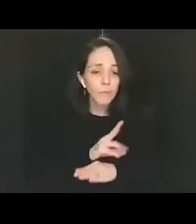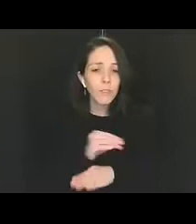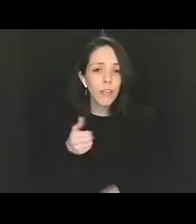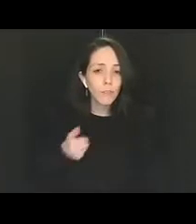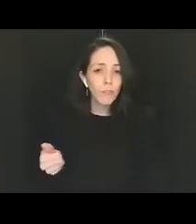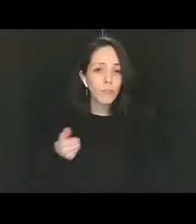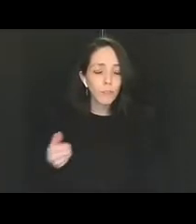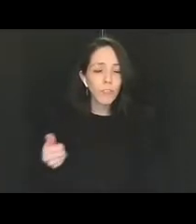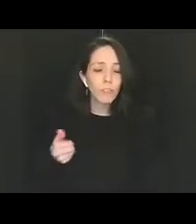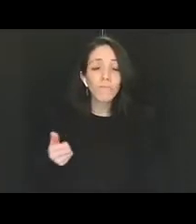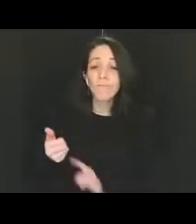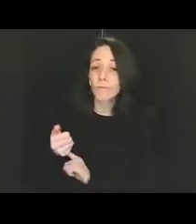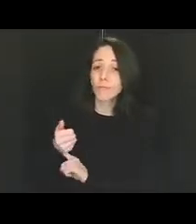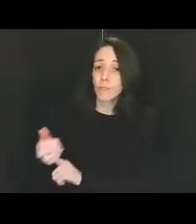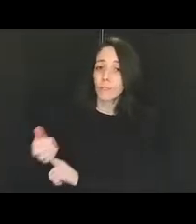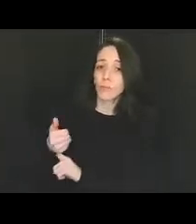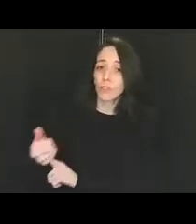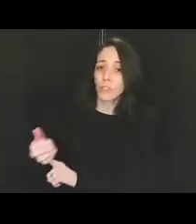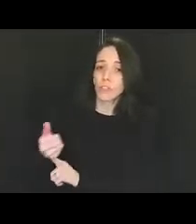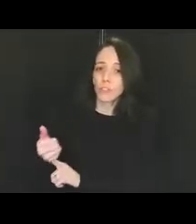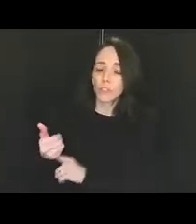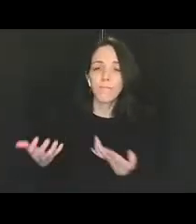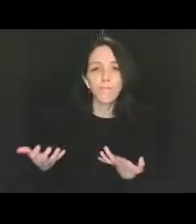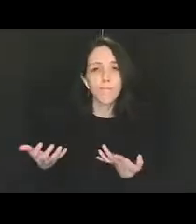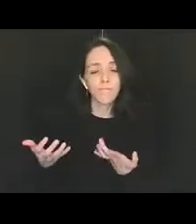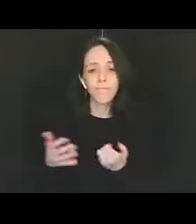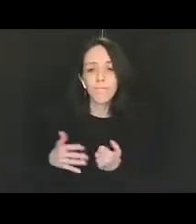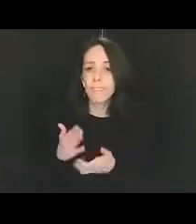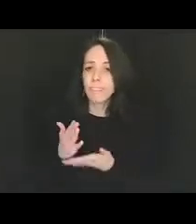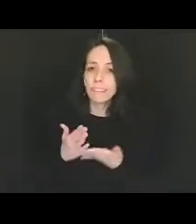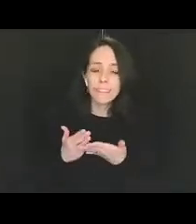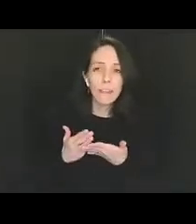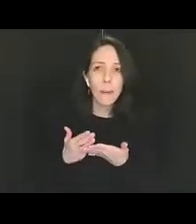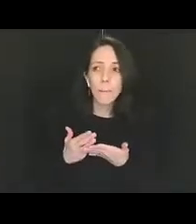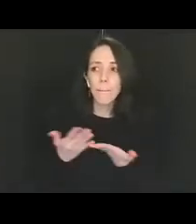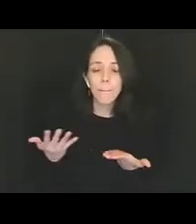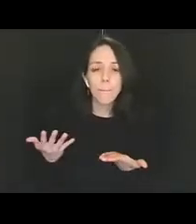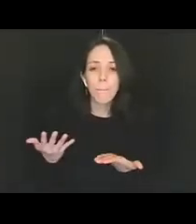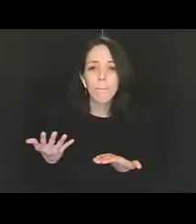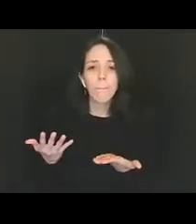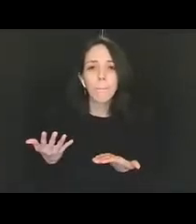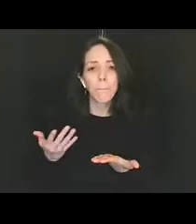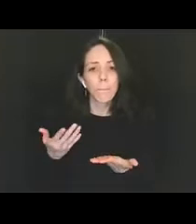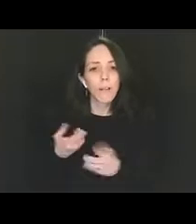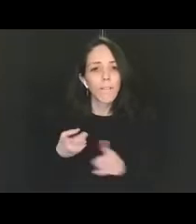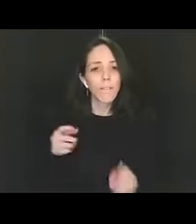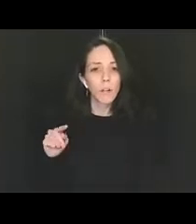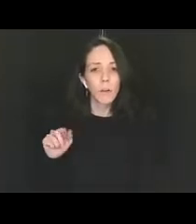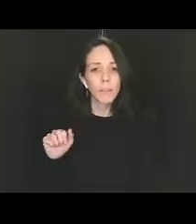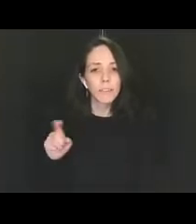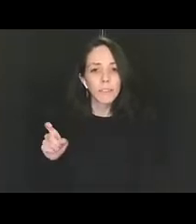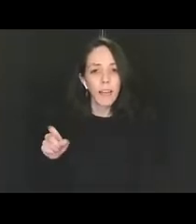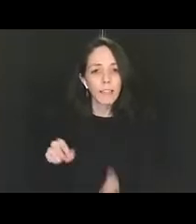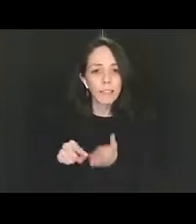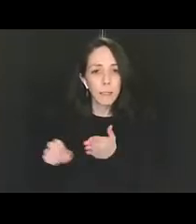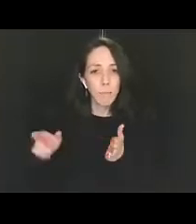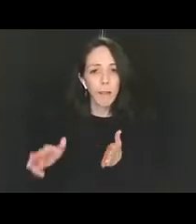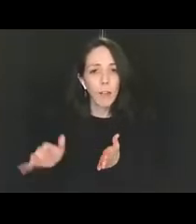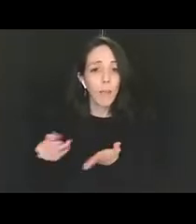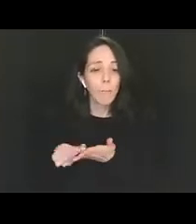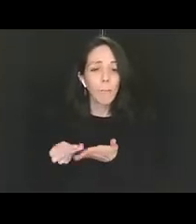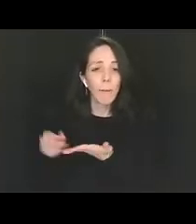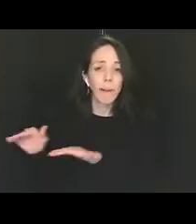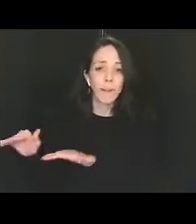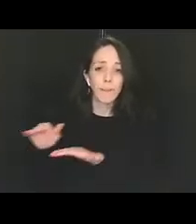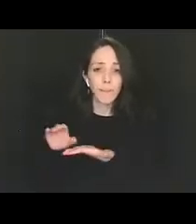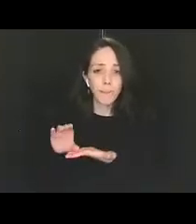because transportations some are like MISTIP is a taxpayers, right? Like it's a dedicated money that